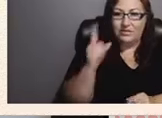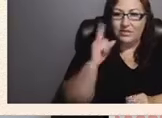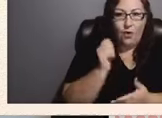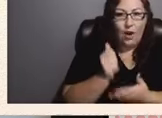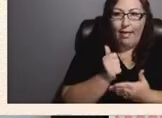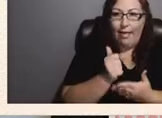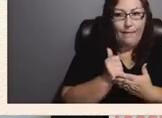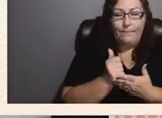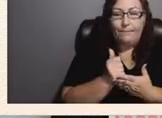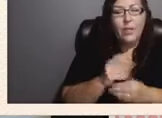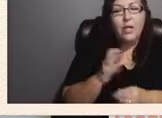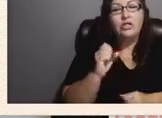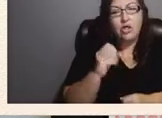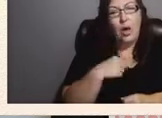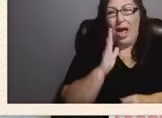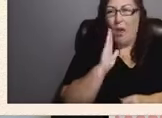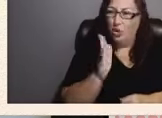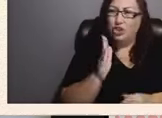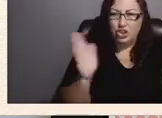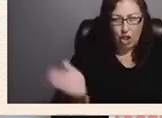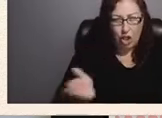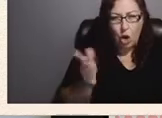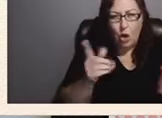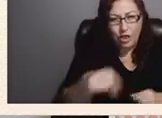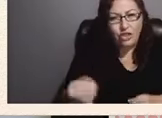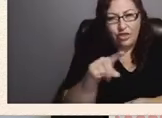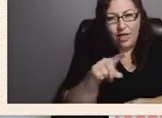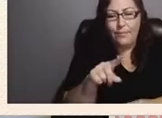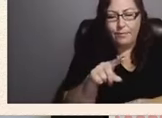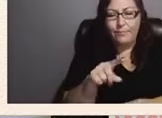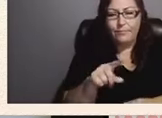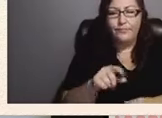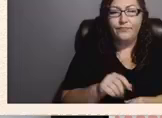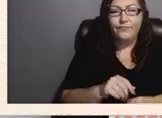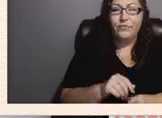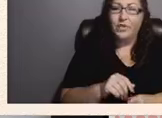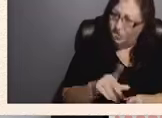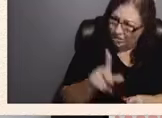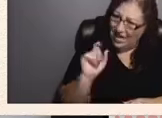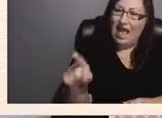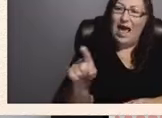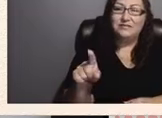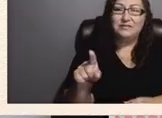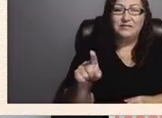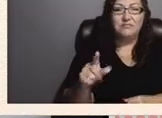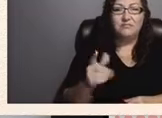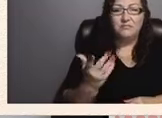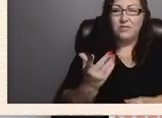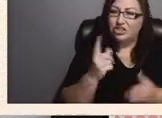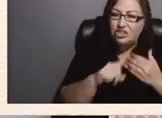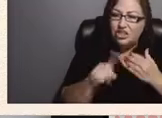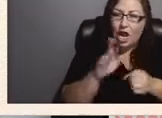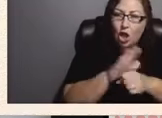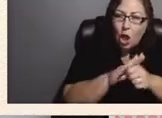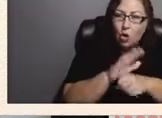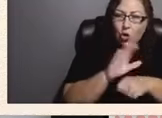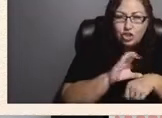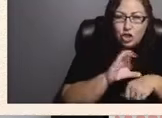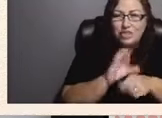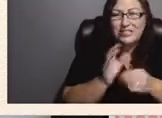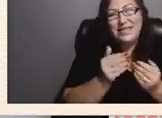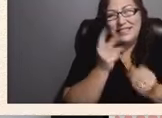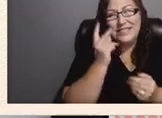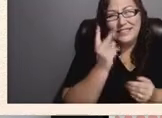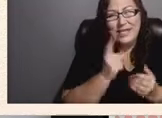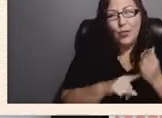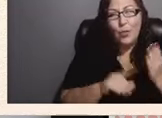so I would just encourage them to just check out local churches. It's easy to see what their ministries